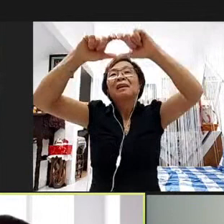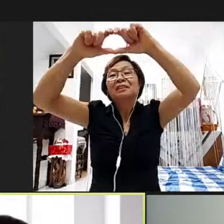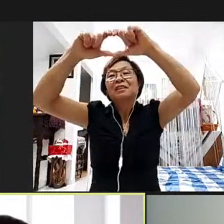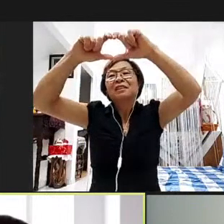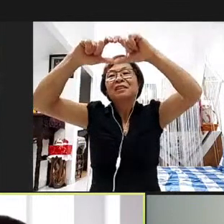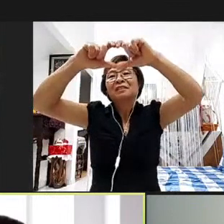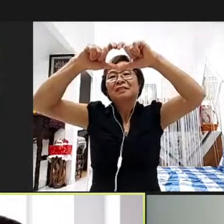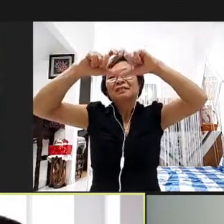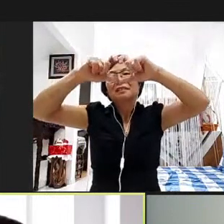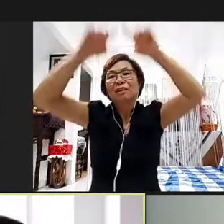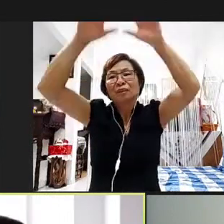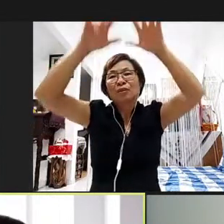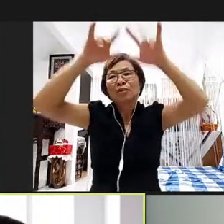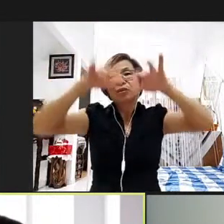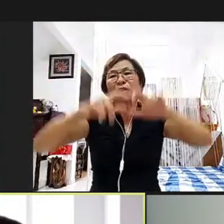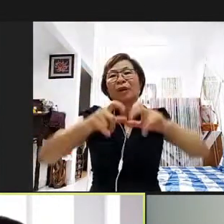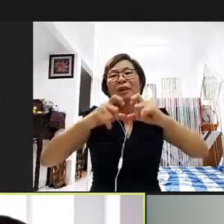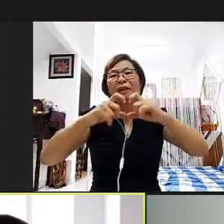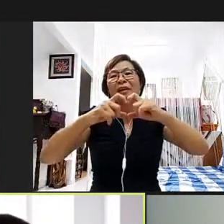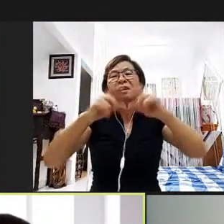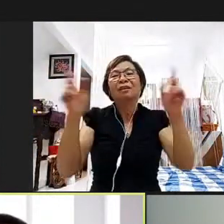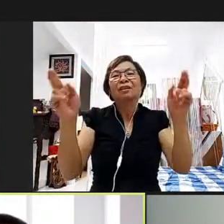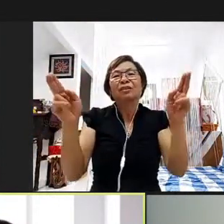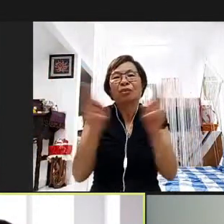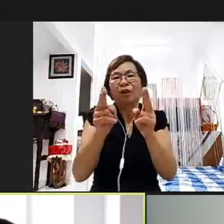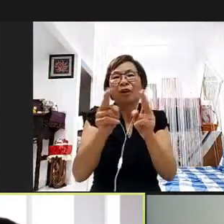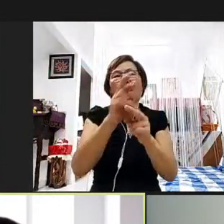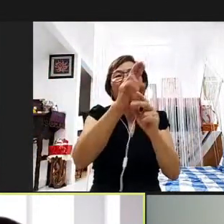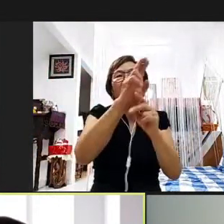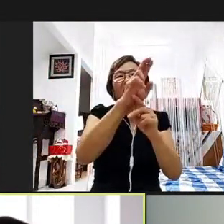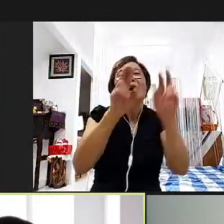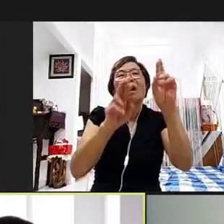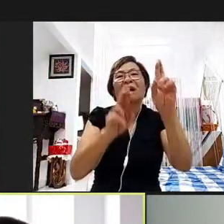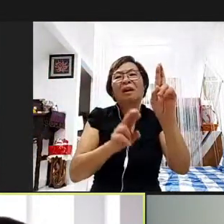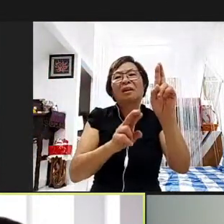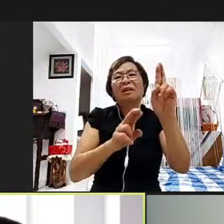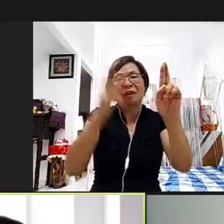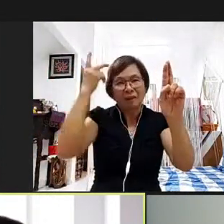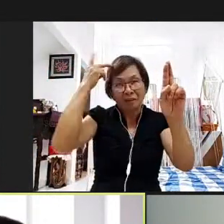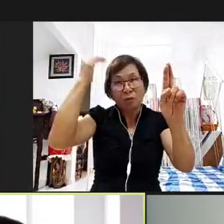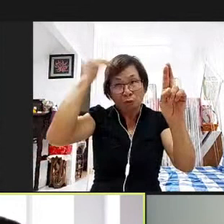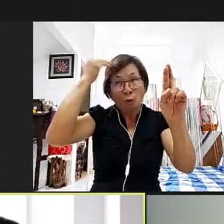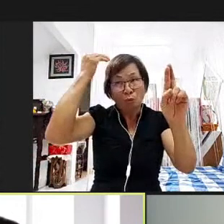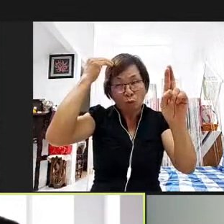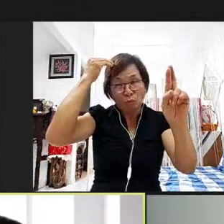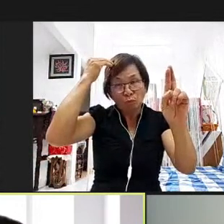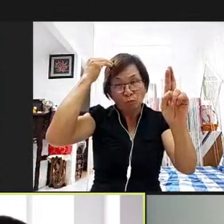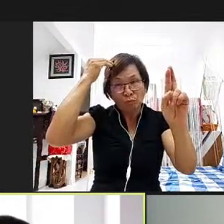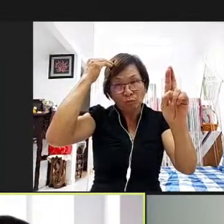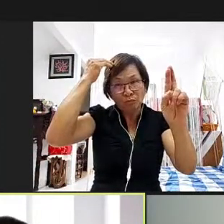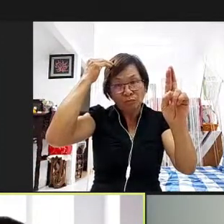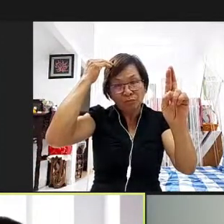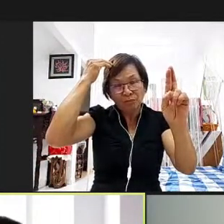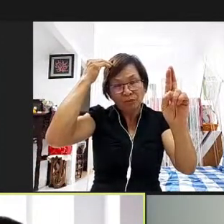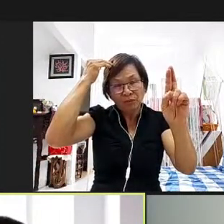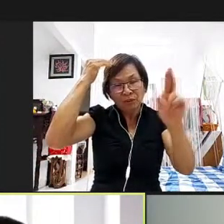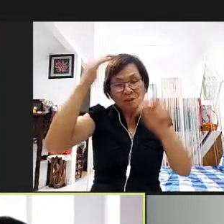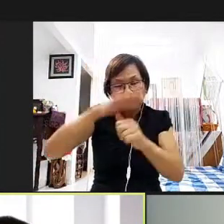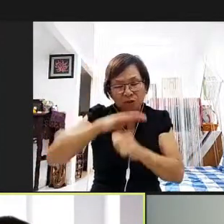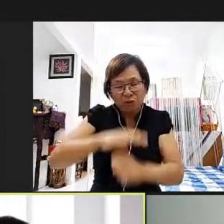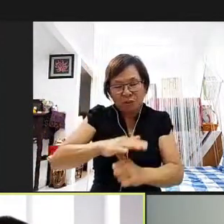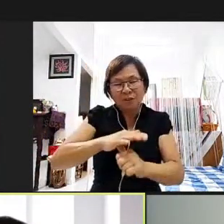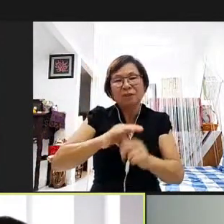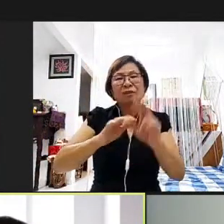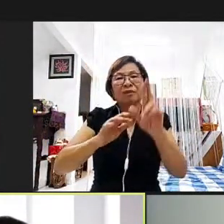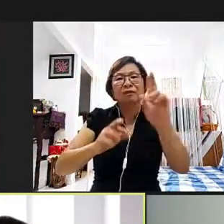So RAIN is an acronym. So R means recognize our stress level. Dr.